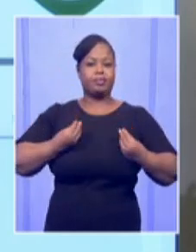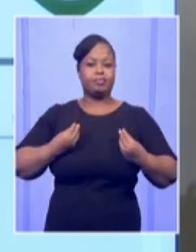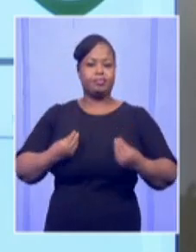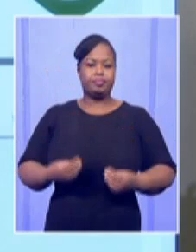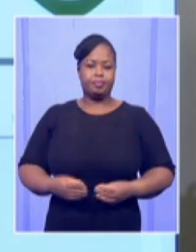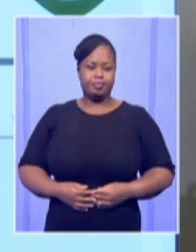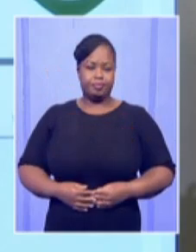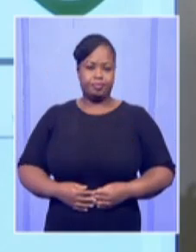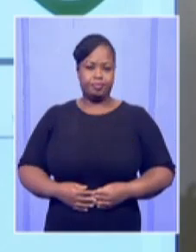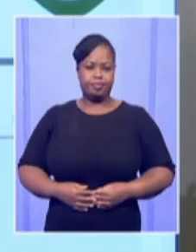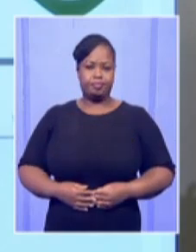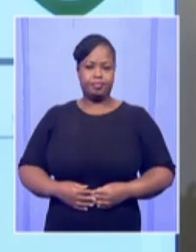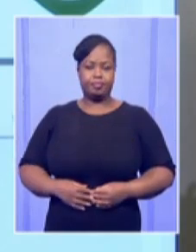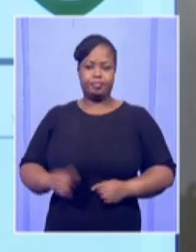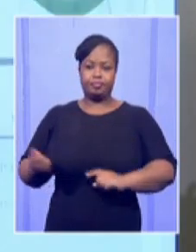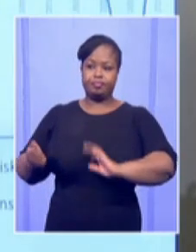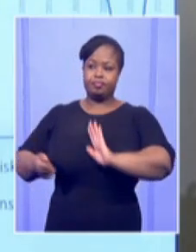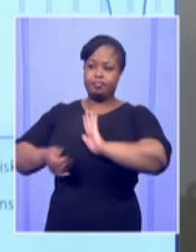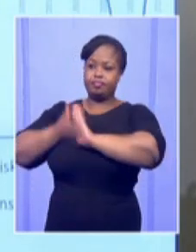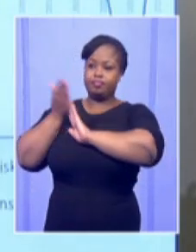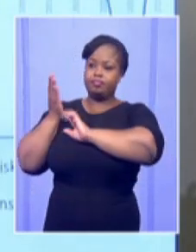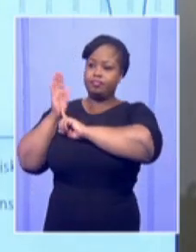Let's go to the next slide, please.